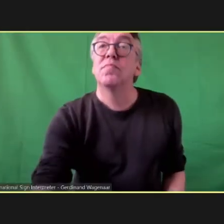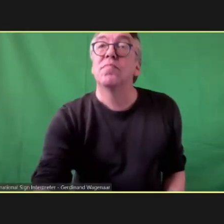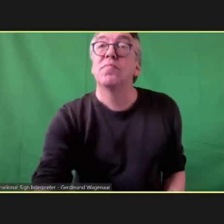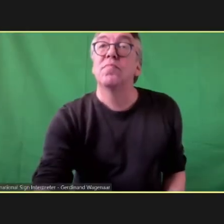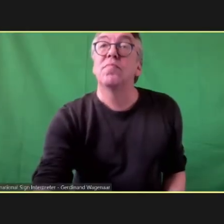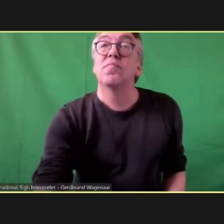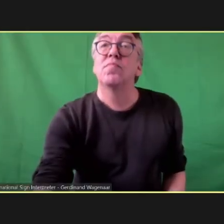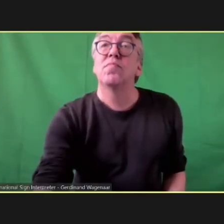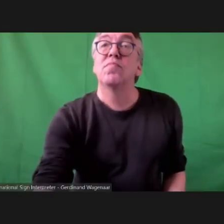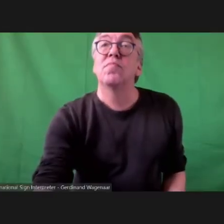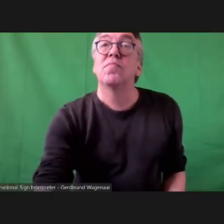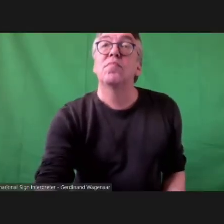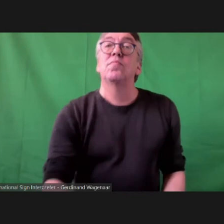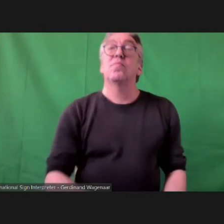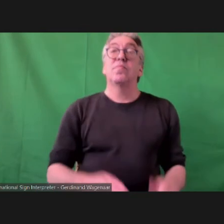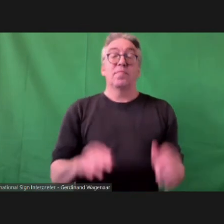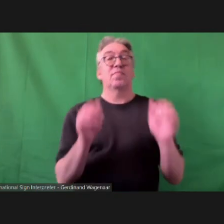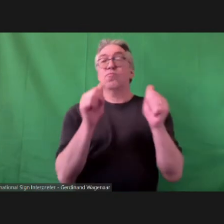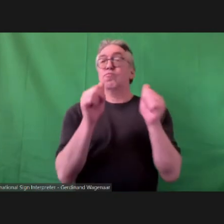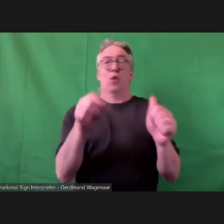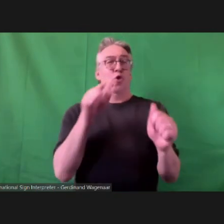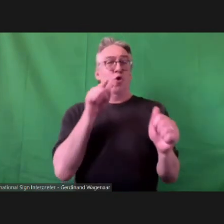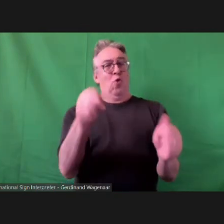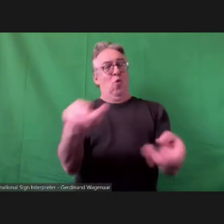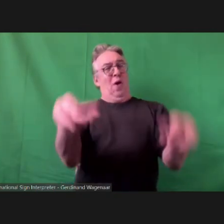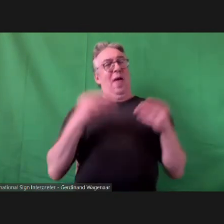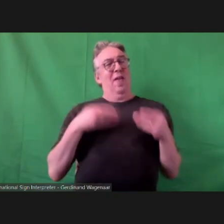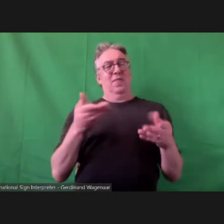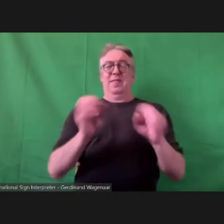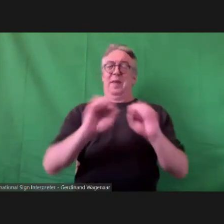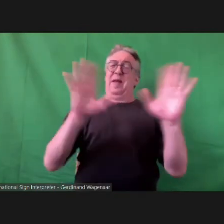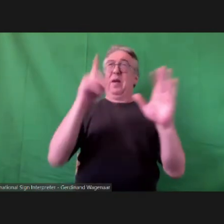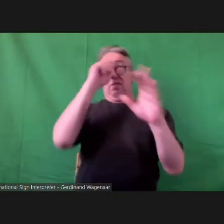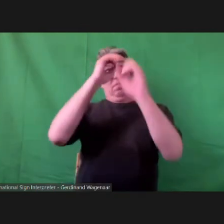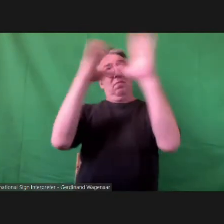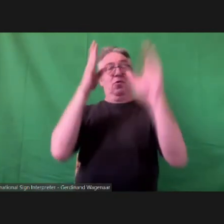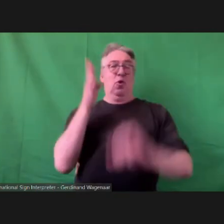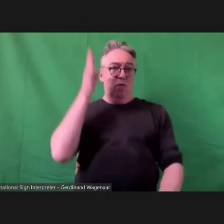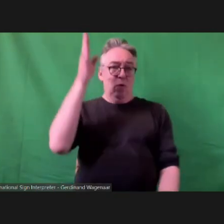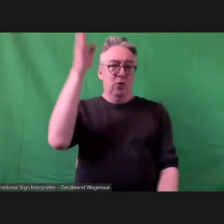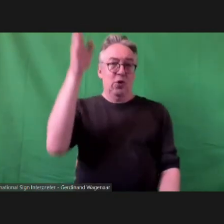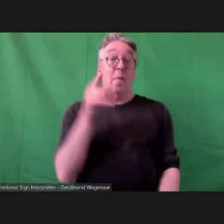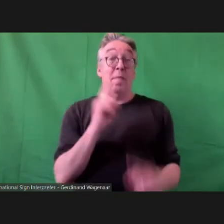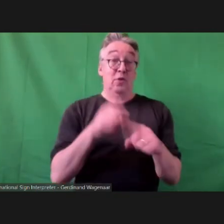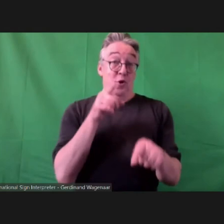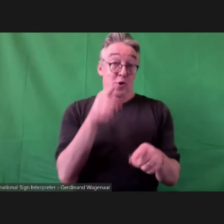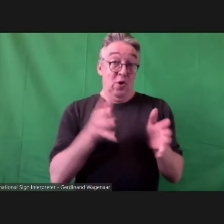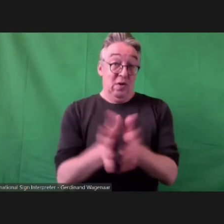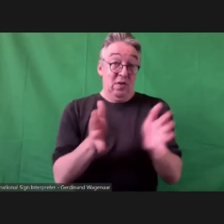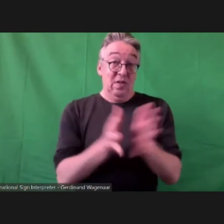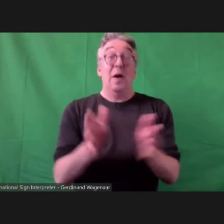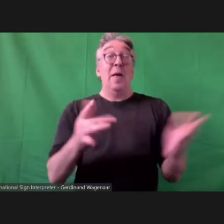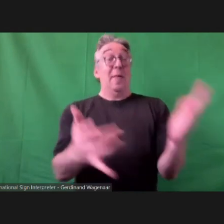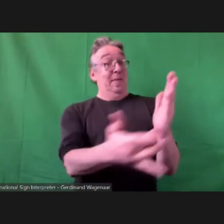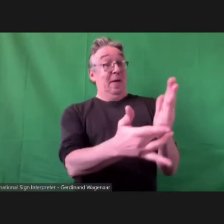glimpse of the future. I think particularly showing the importance of technology as an enabler, but an enabler for